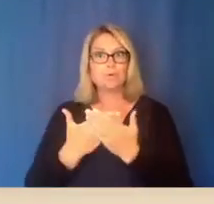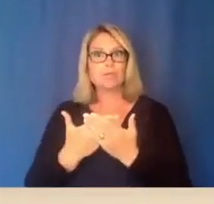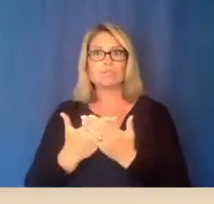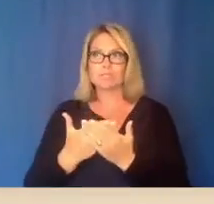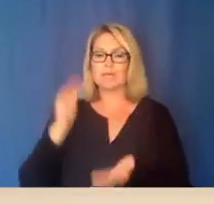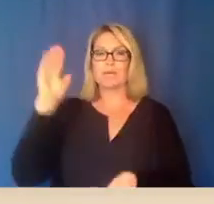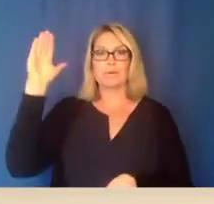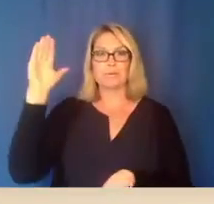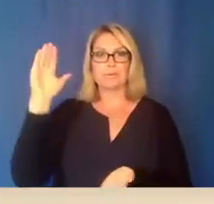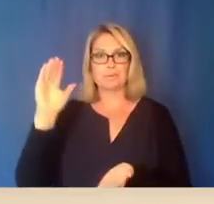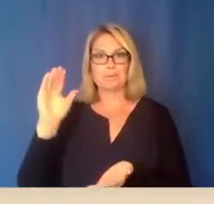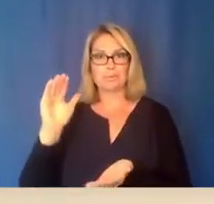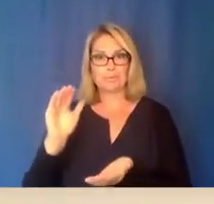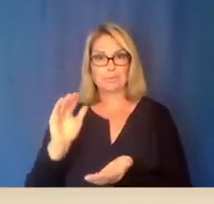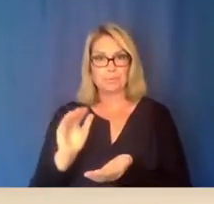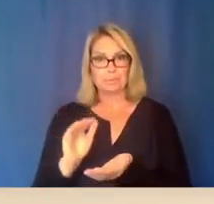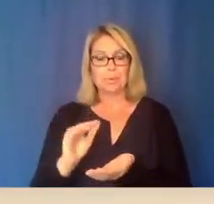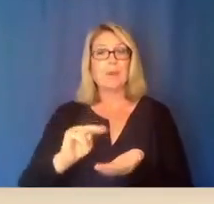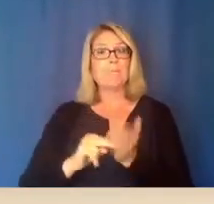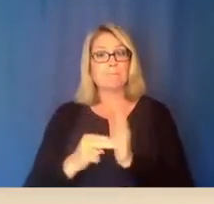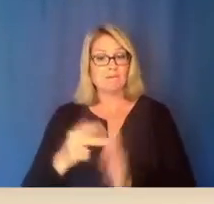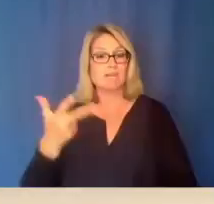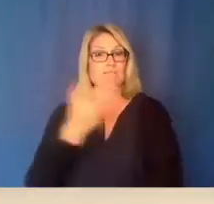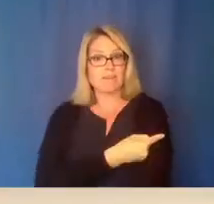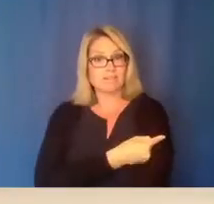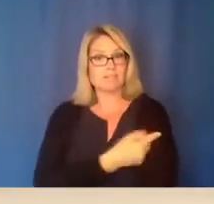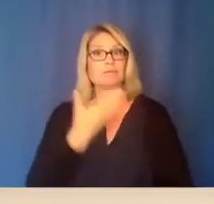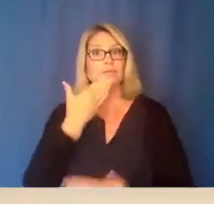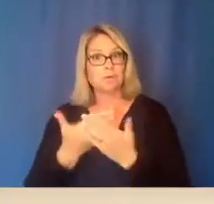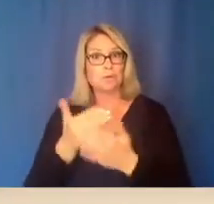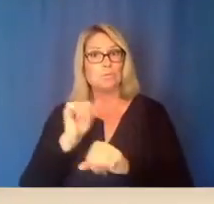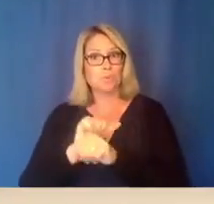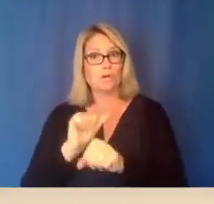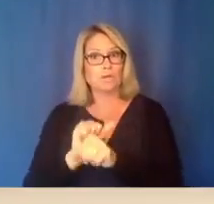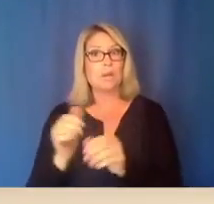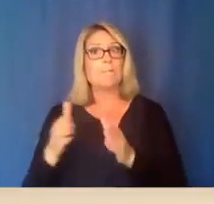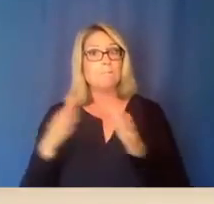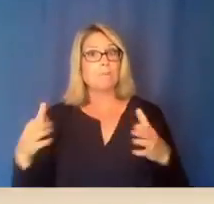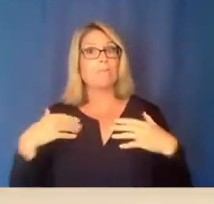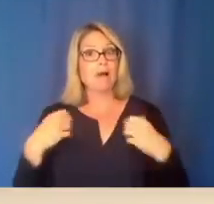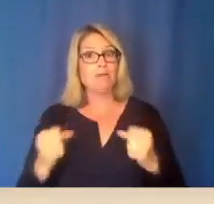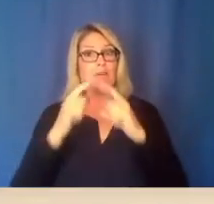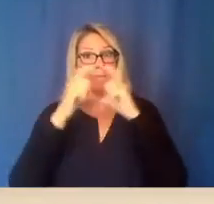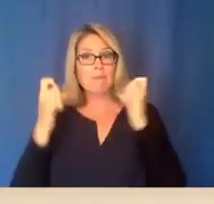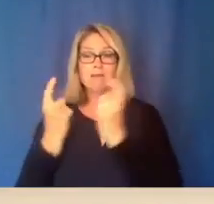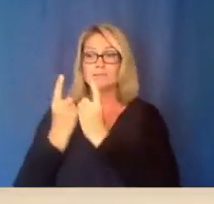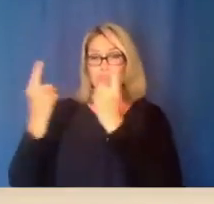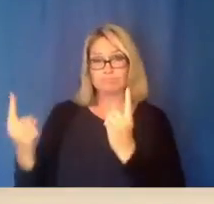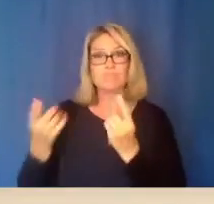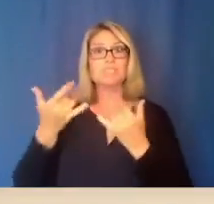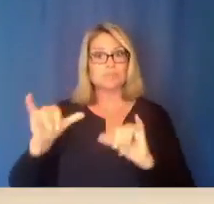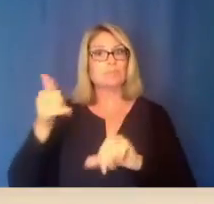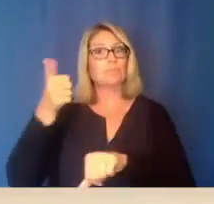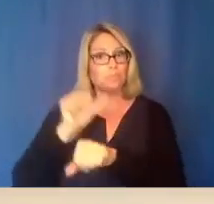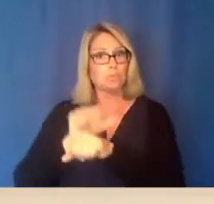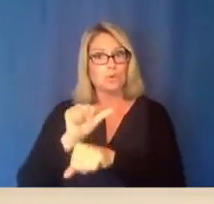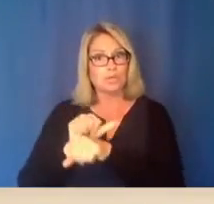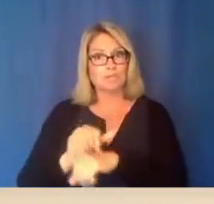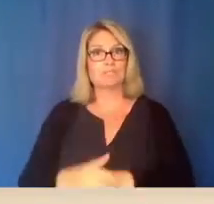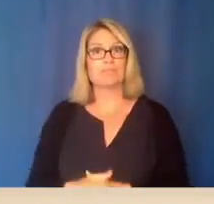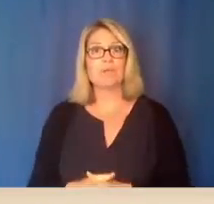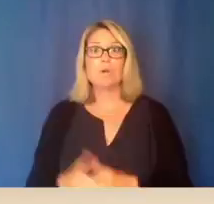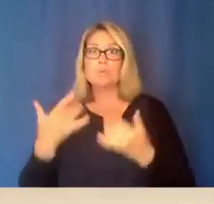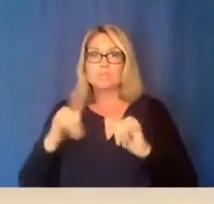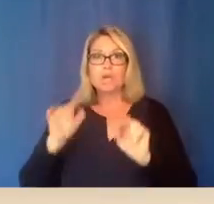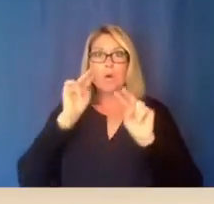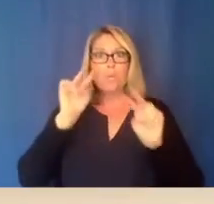doing their job effectively and that public health measures are working. We do continue to watch with interest the increased number of cases